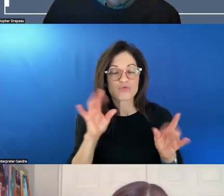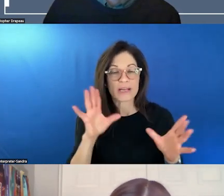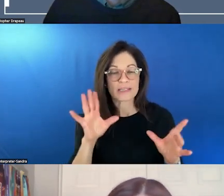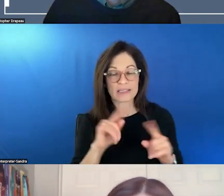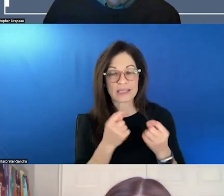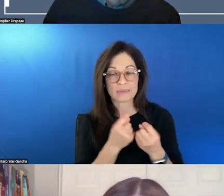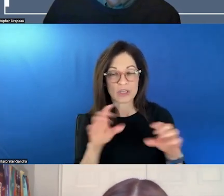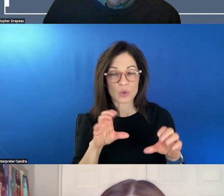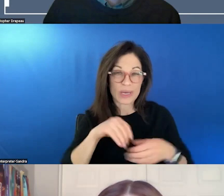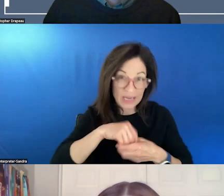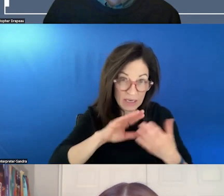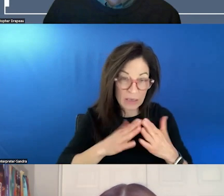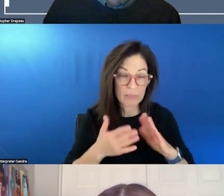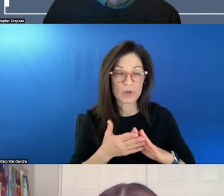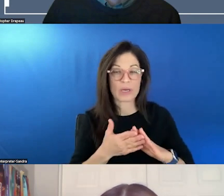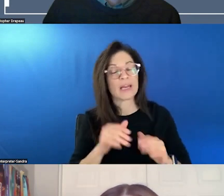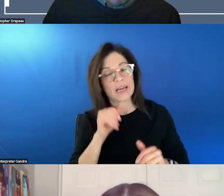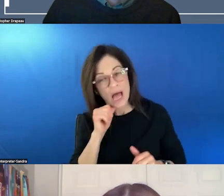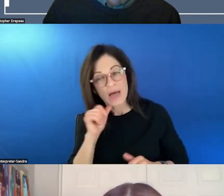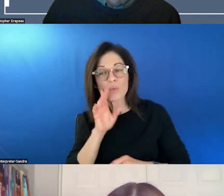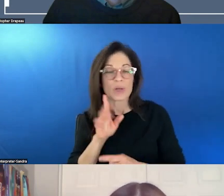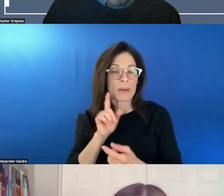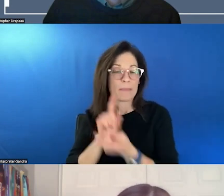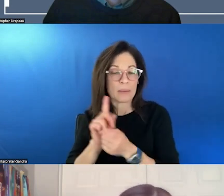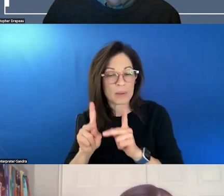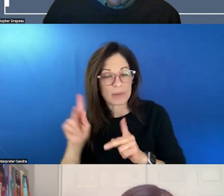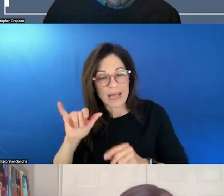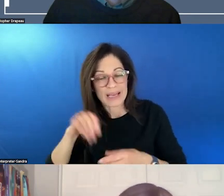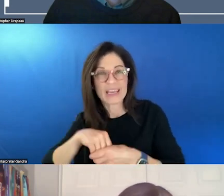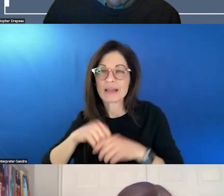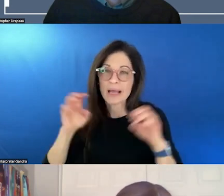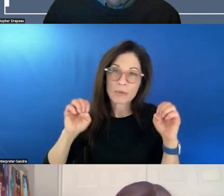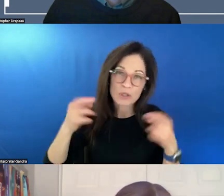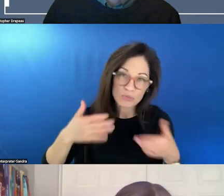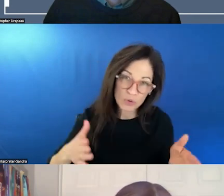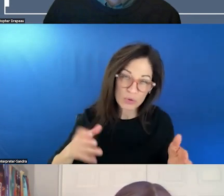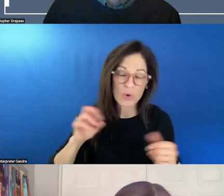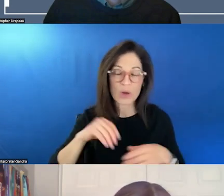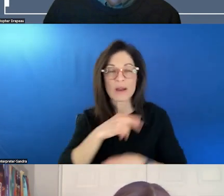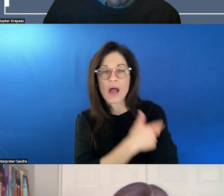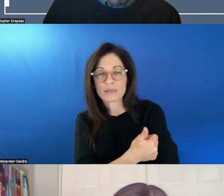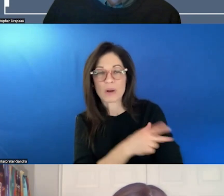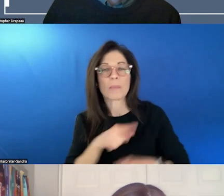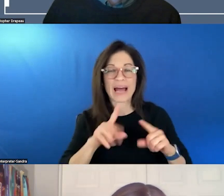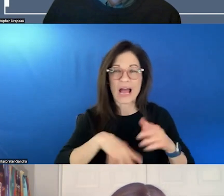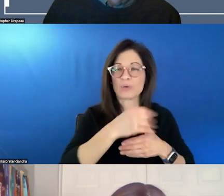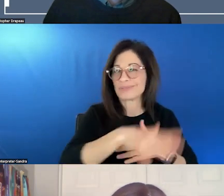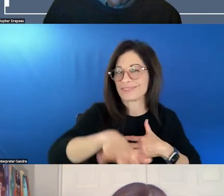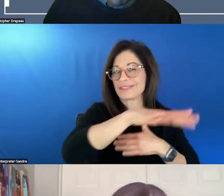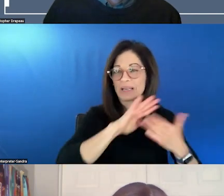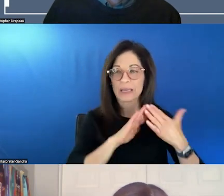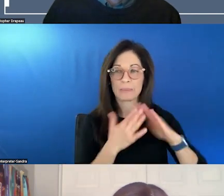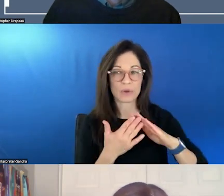response and not those that meet individuals like, say, at an emergency room or a hospital or something like that. So we try